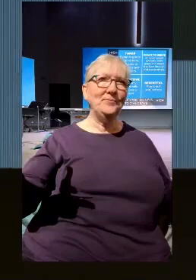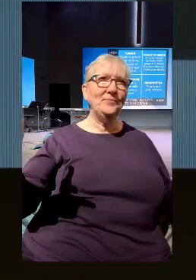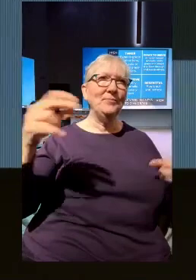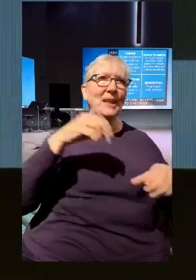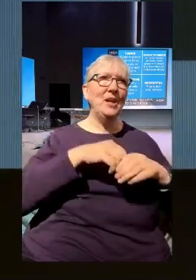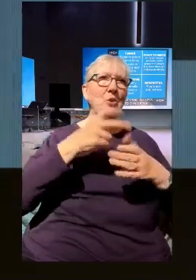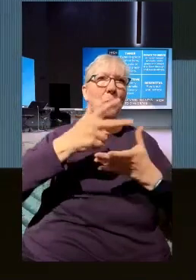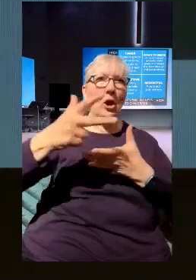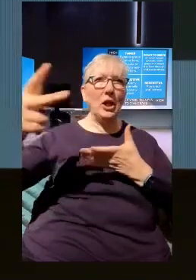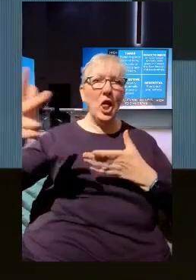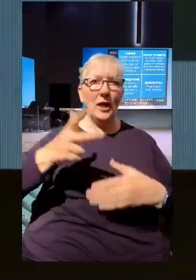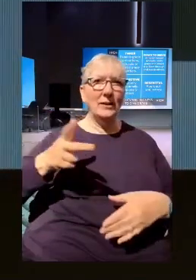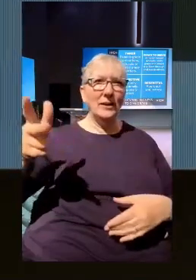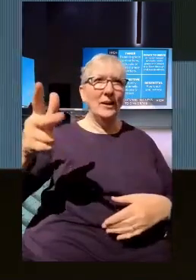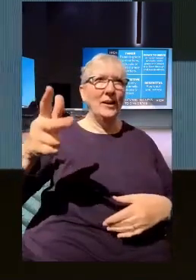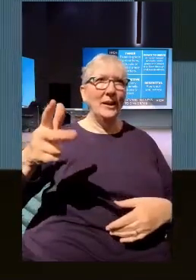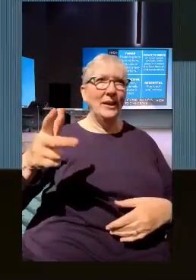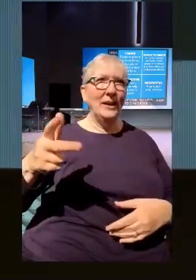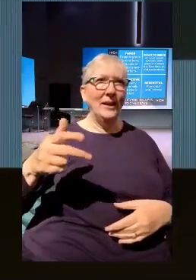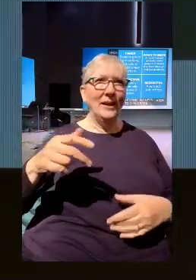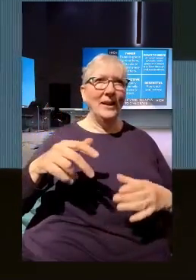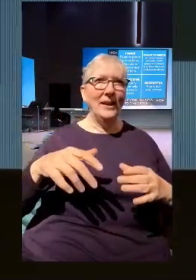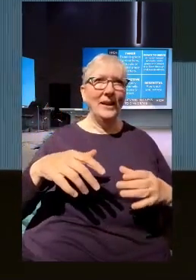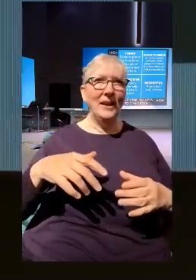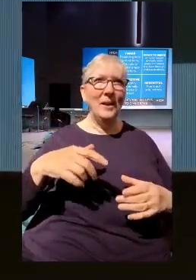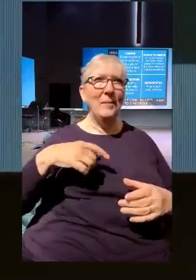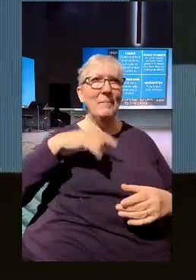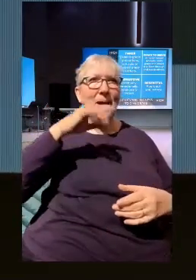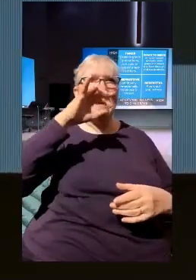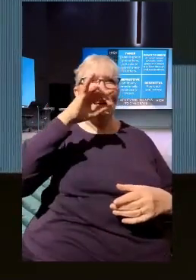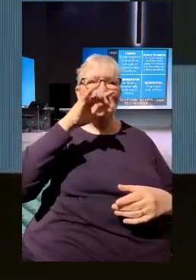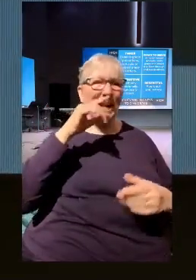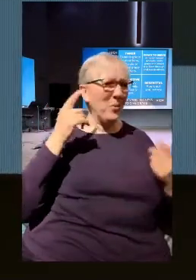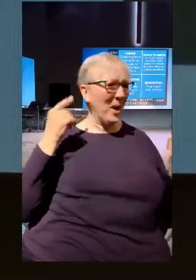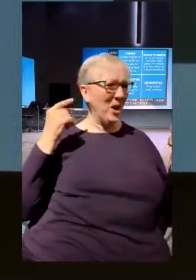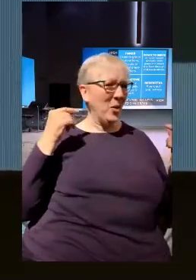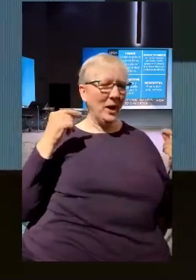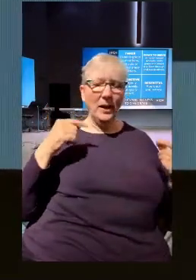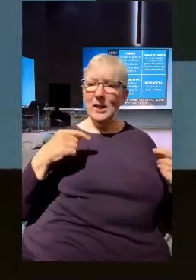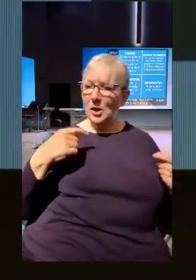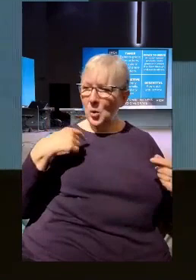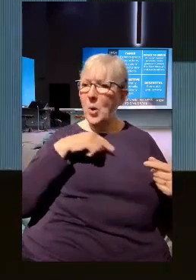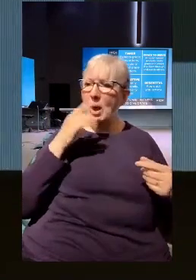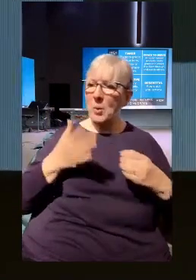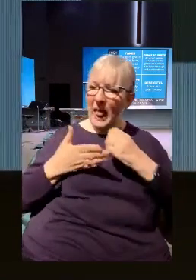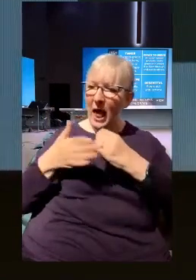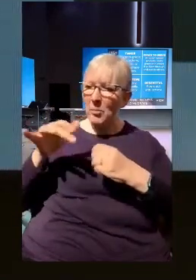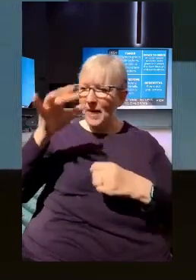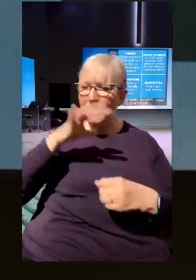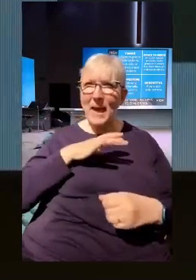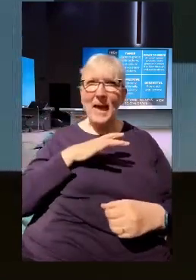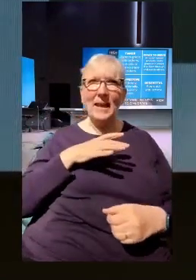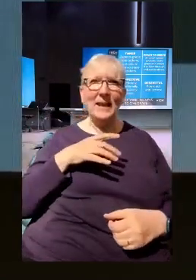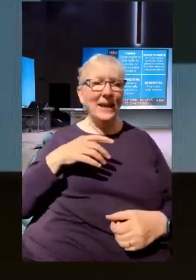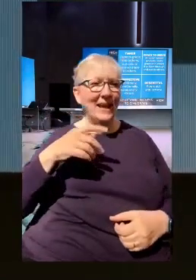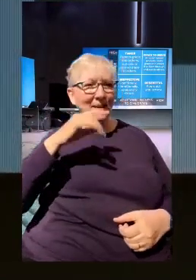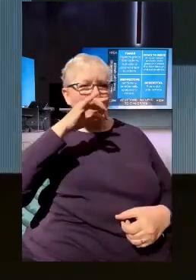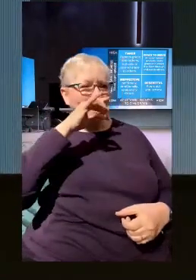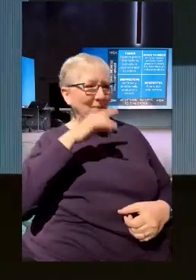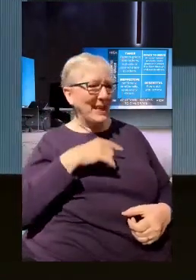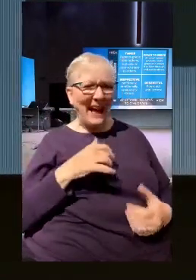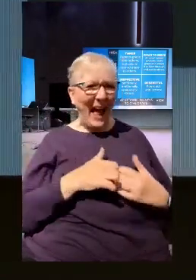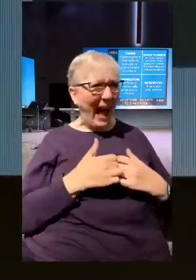oldest was like, what are you doing? And I was like, we're going to help that man. And he was like, how? And I was like, I have no